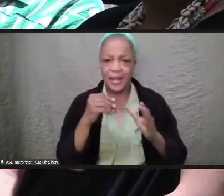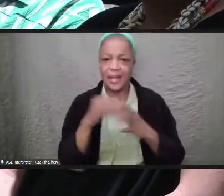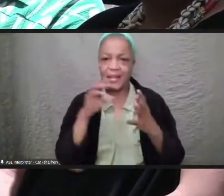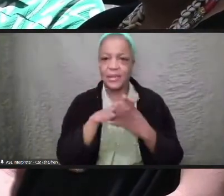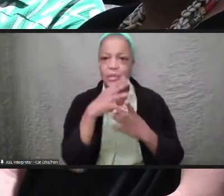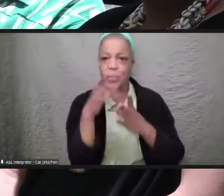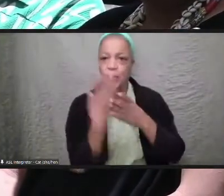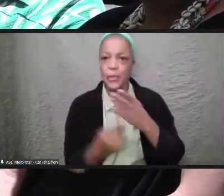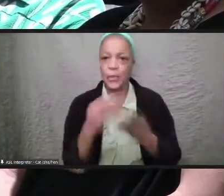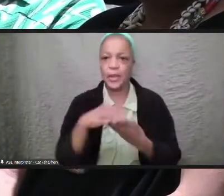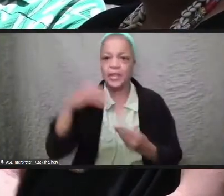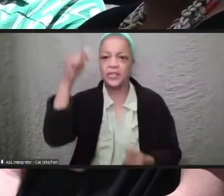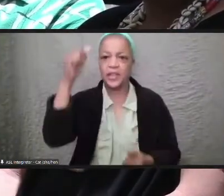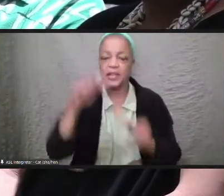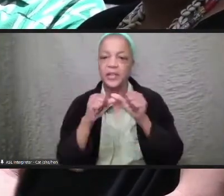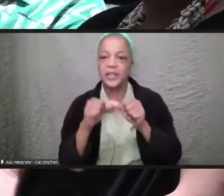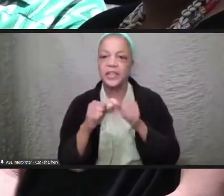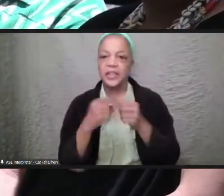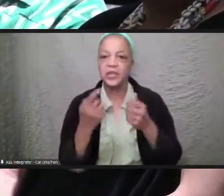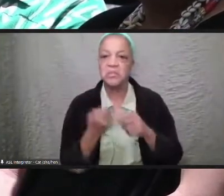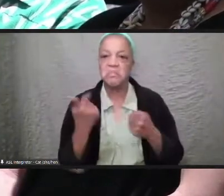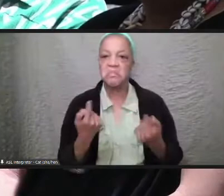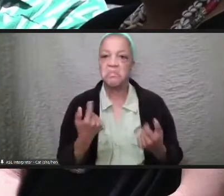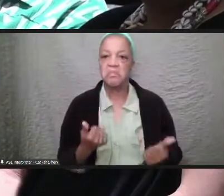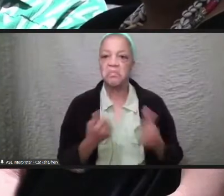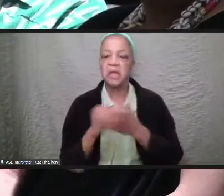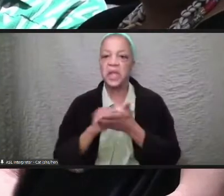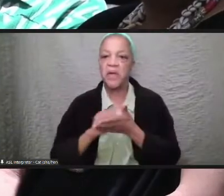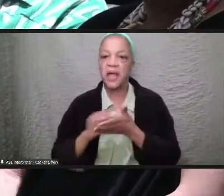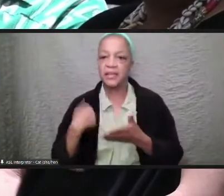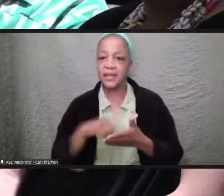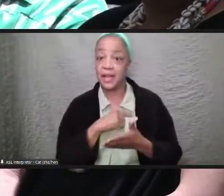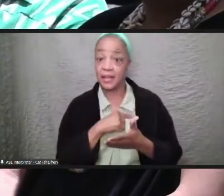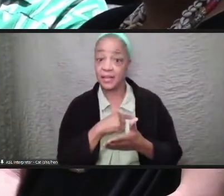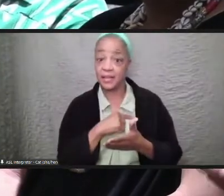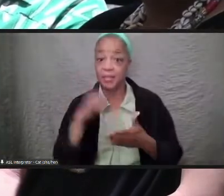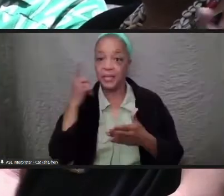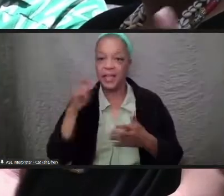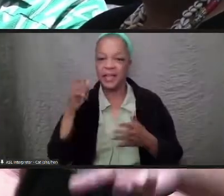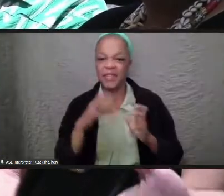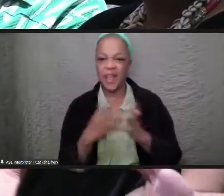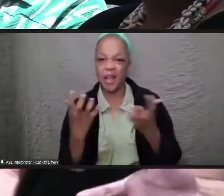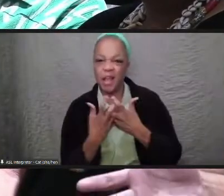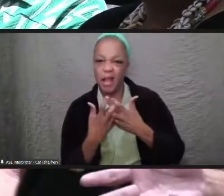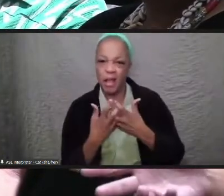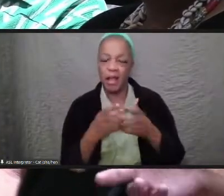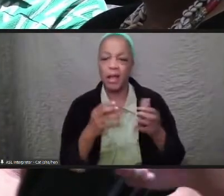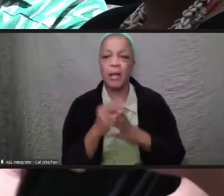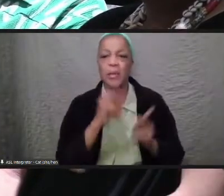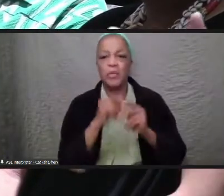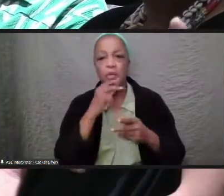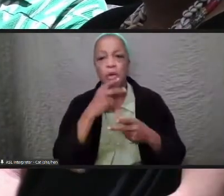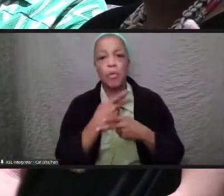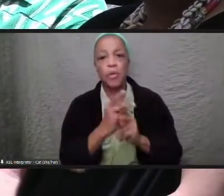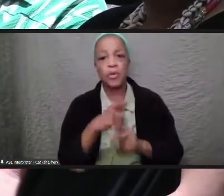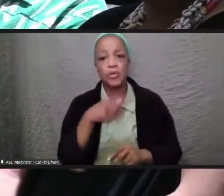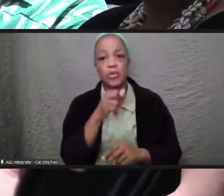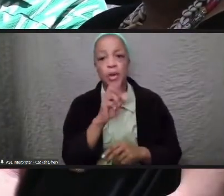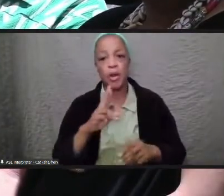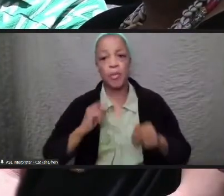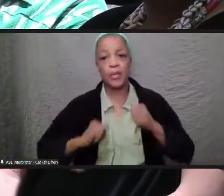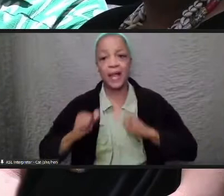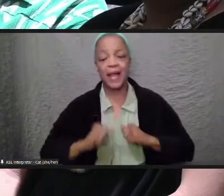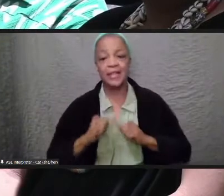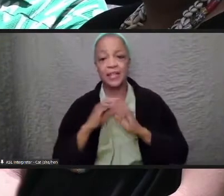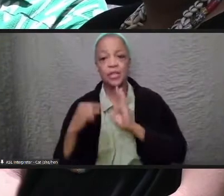the continual erasure? And because of that conflation, there's a lot of lack of producing of queer plays that shows that